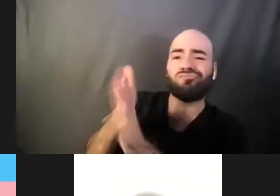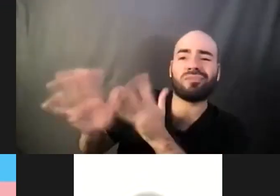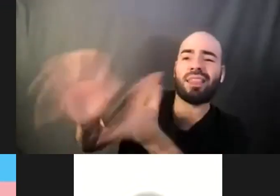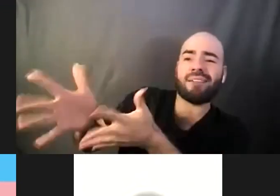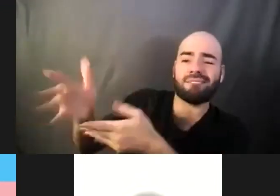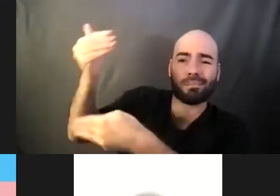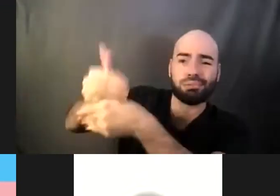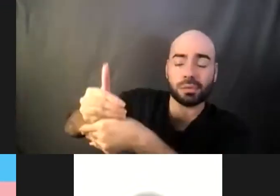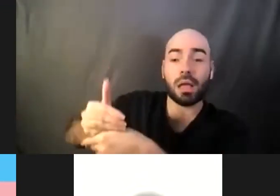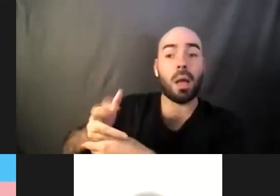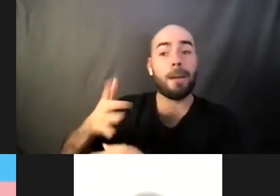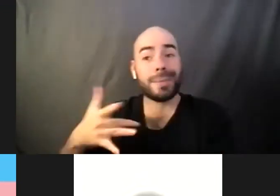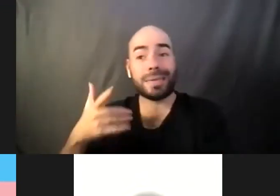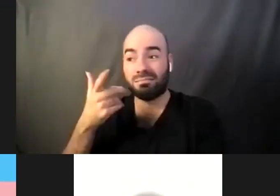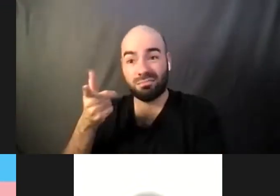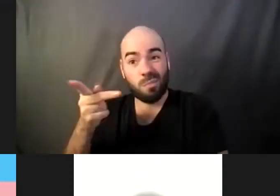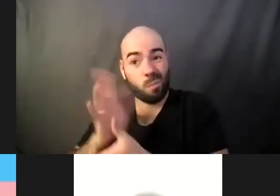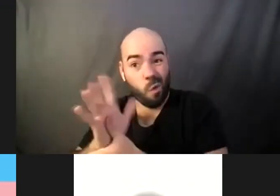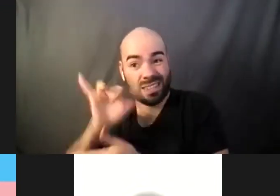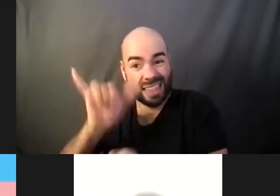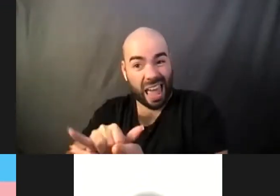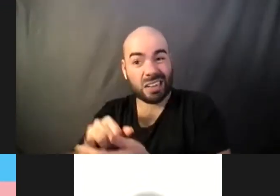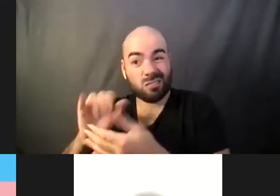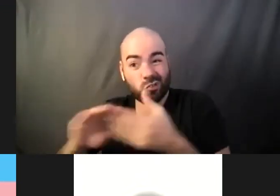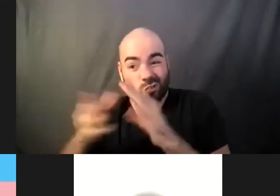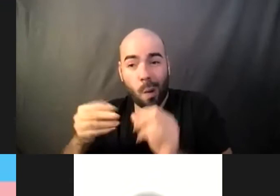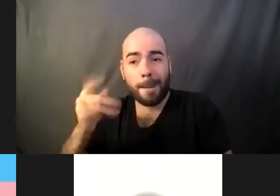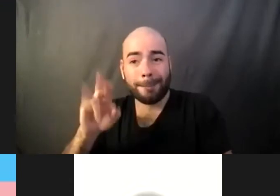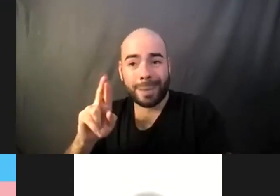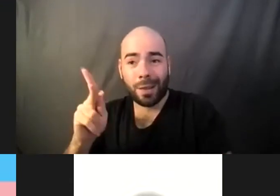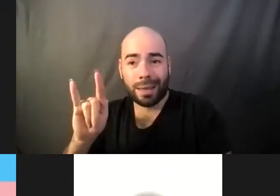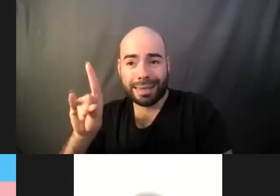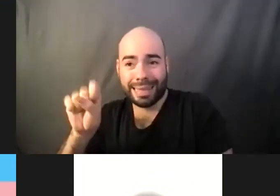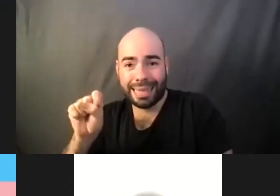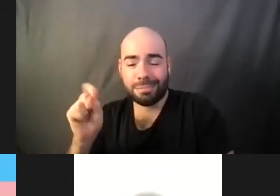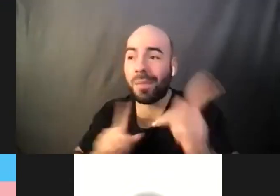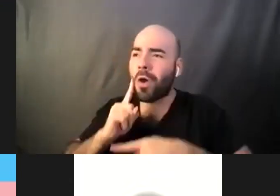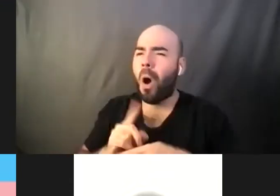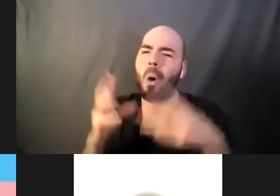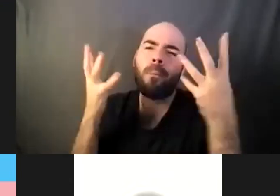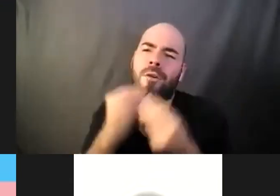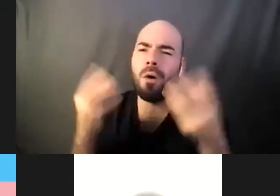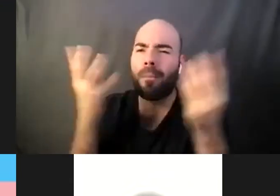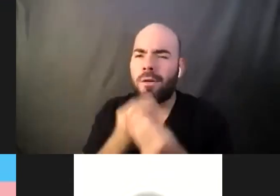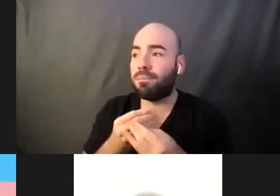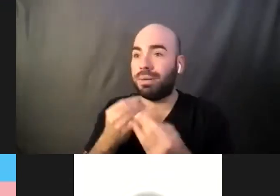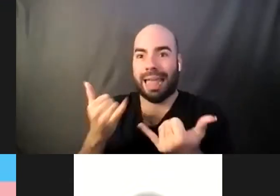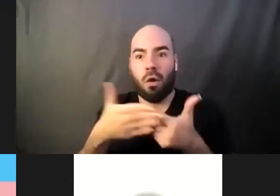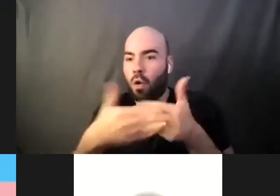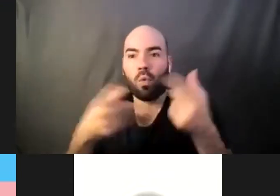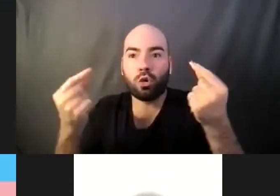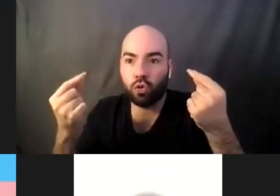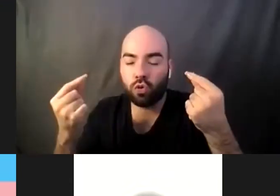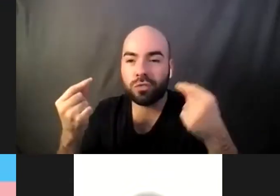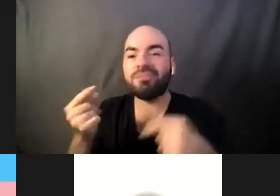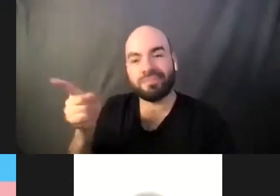we see movies like Pier Kids, it's like, oh, wow, this is so beautiful, but what next? Mm-hmm. And you, Vanessa, are providing that what next for